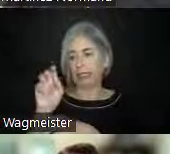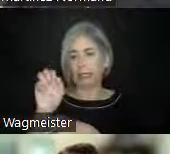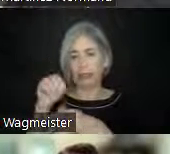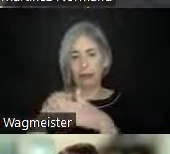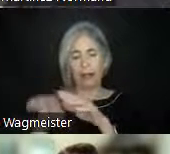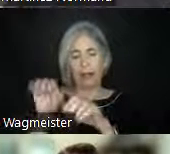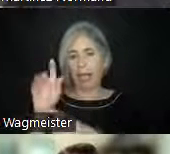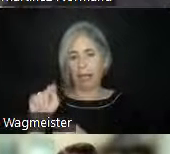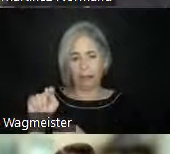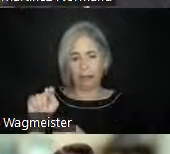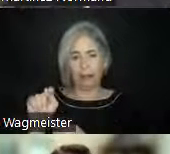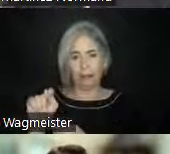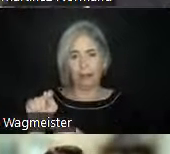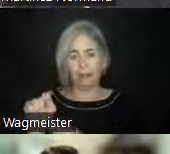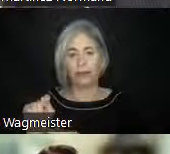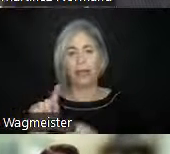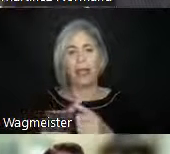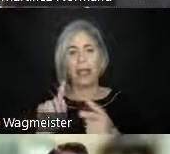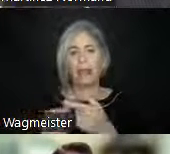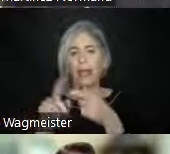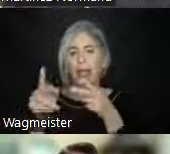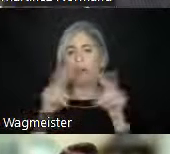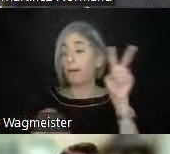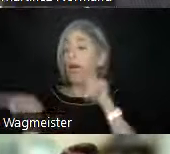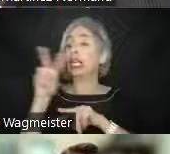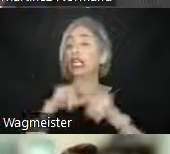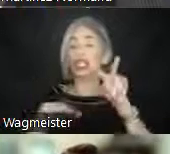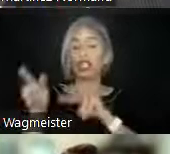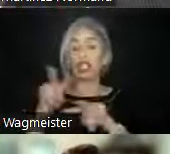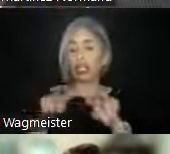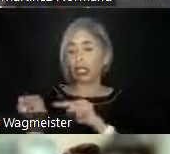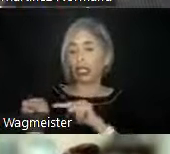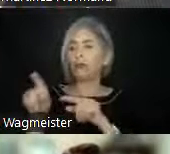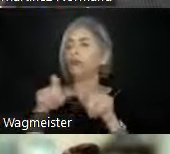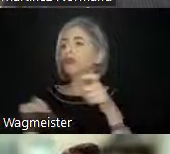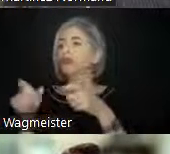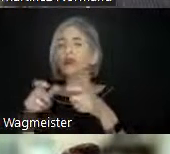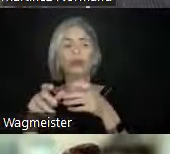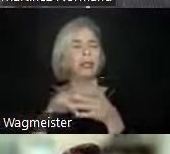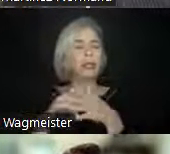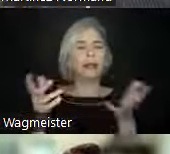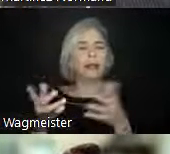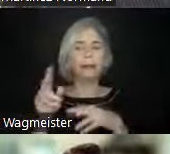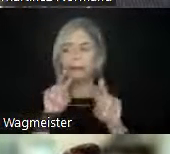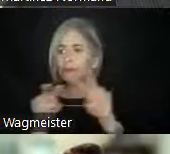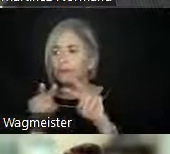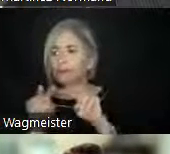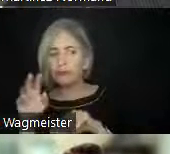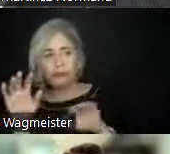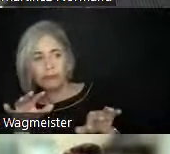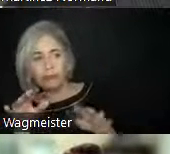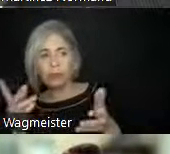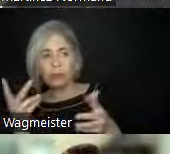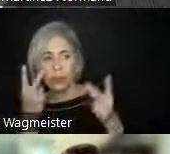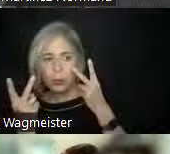then the monitoring bodies at the national level in the EU, they monitor and surveillance, have a surveillance activity to